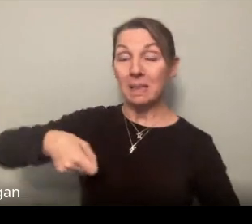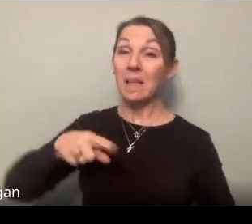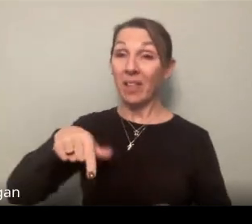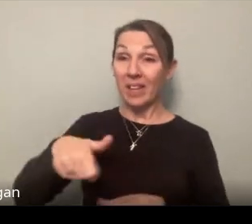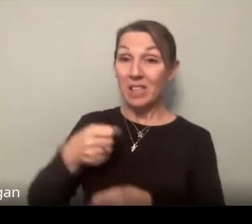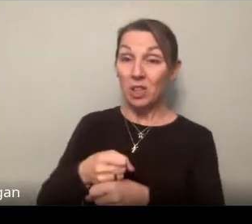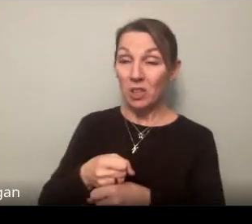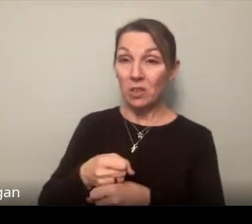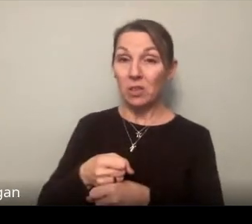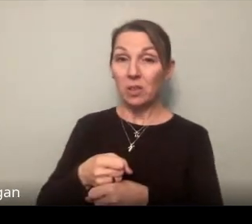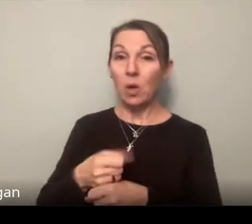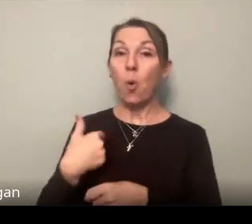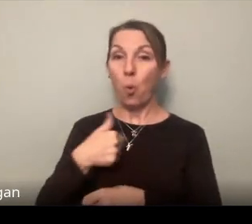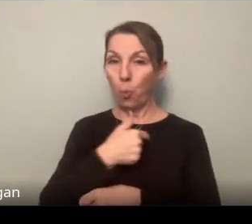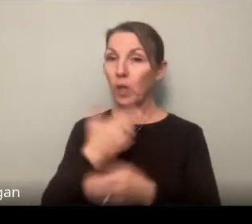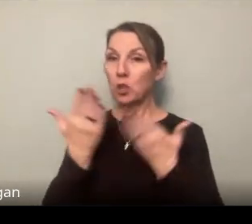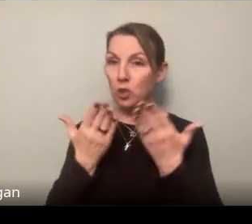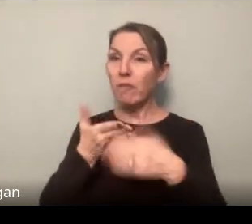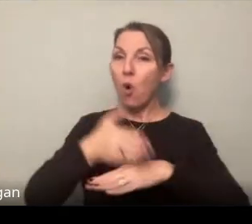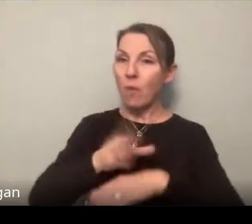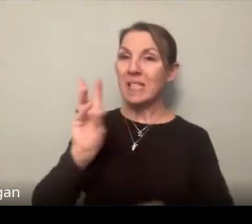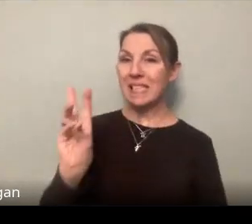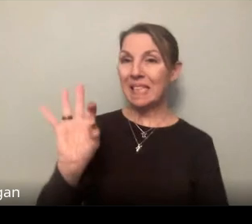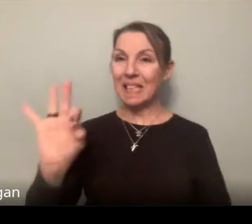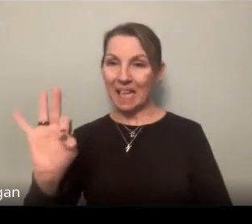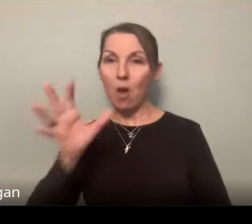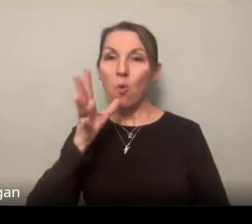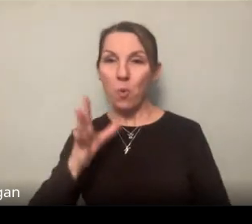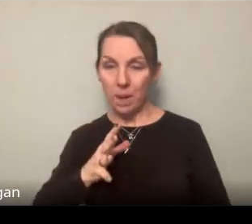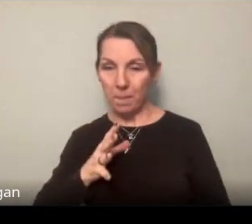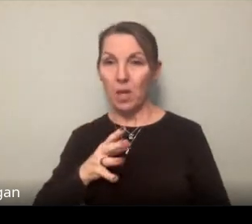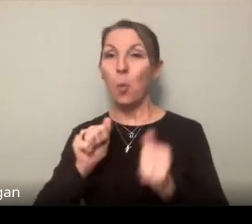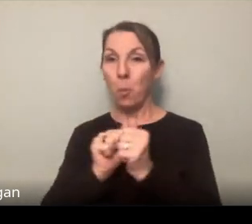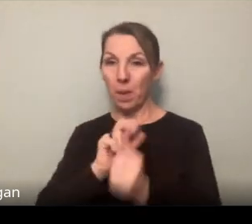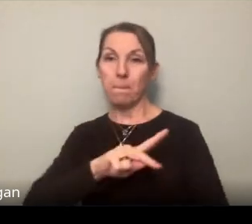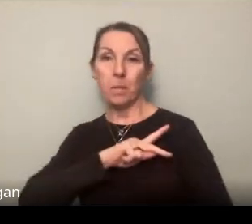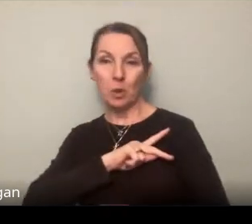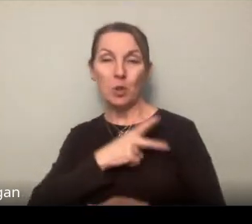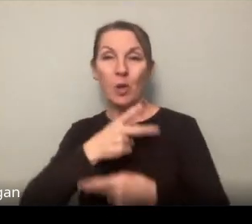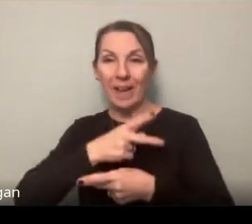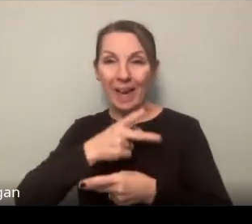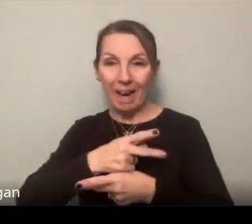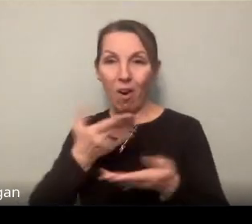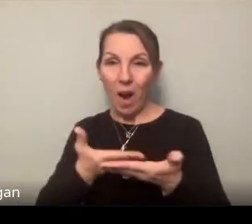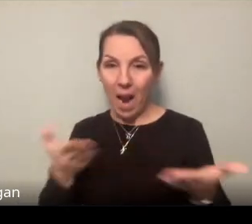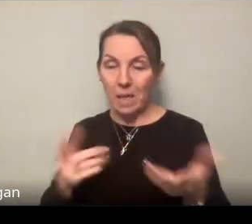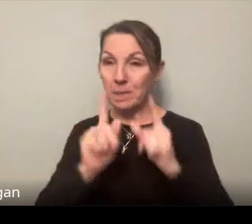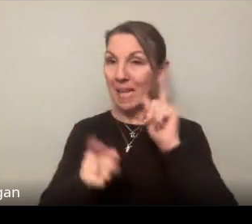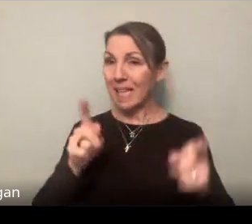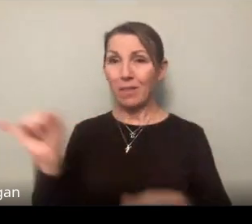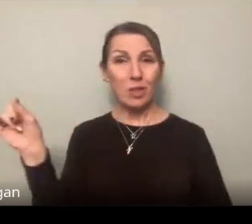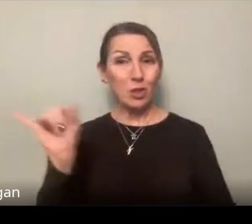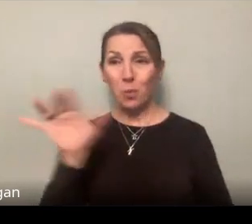over 69 women and provided personal care items to them and delivered it to them too, all across the city.